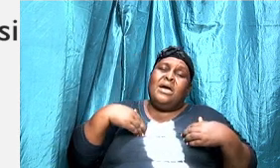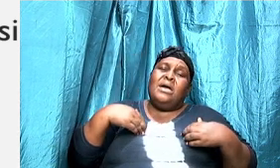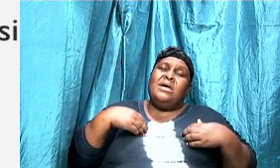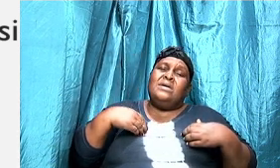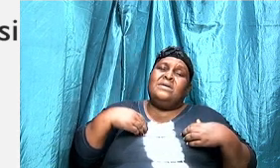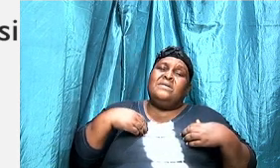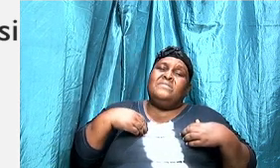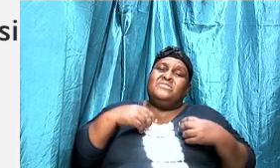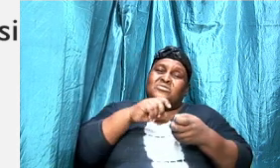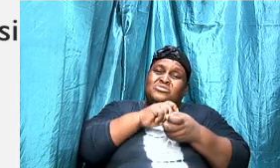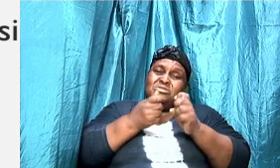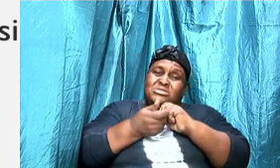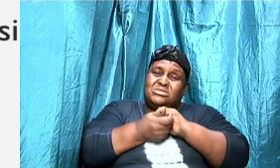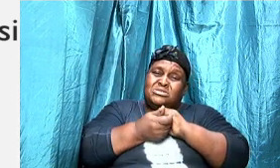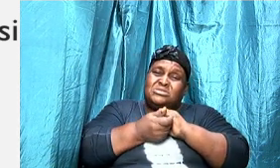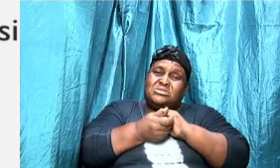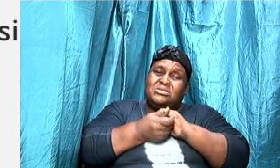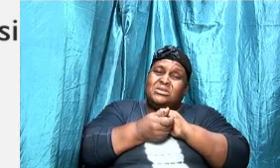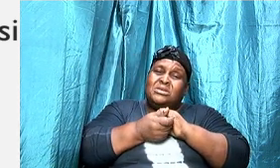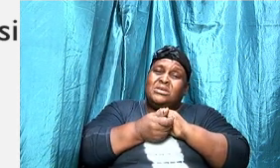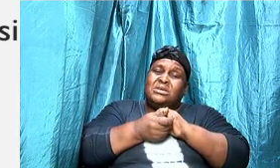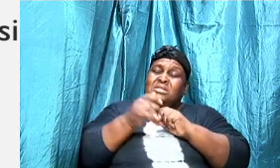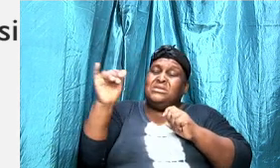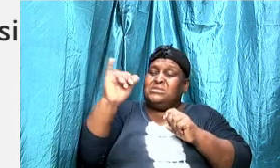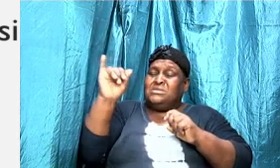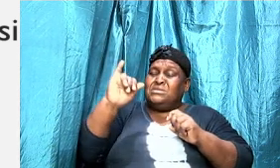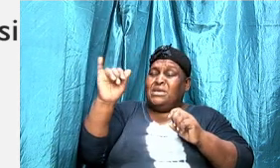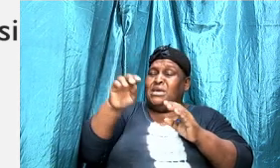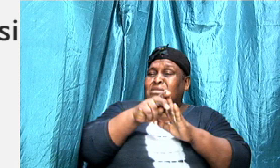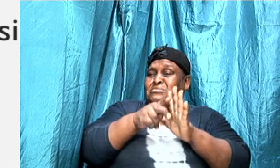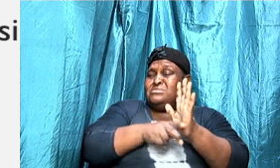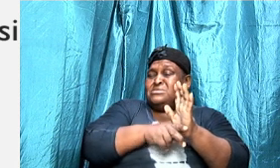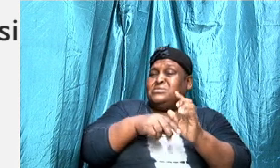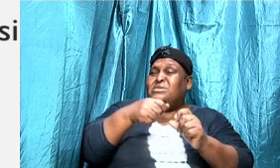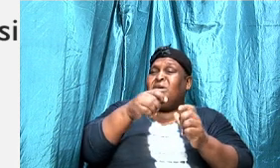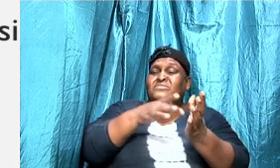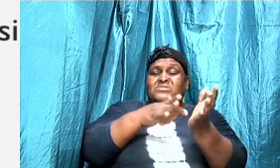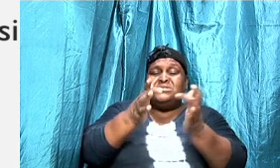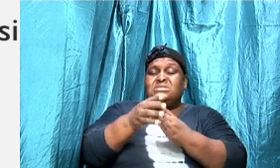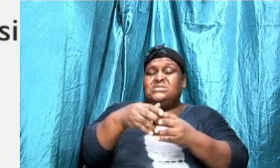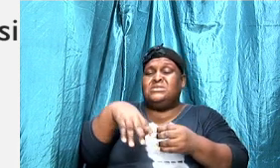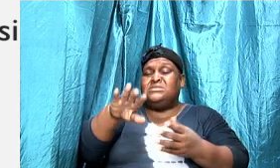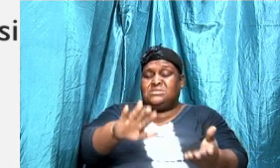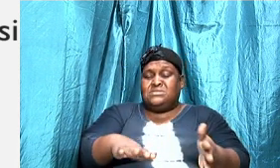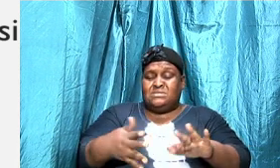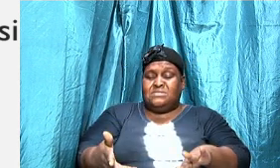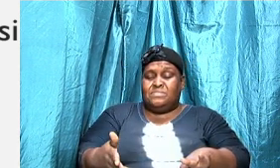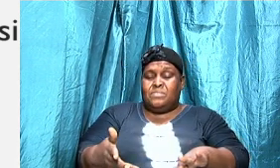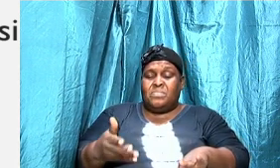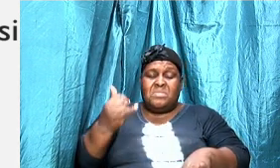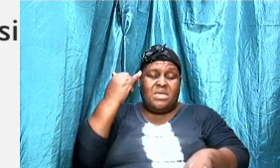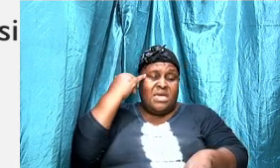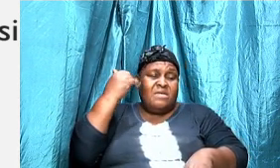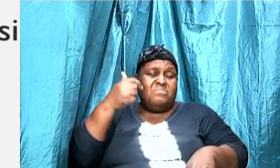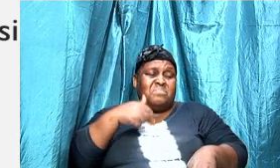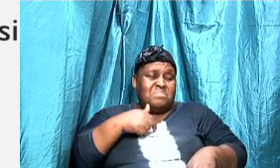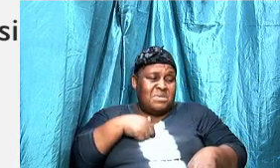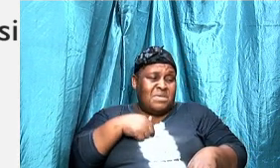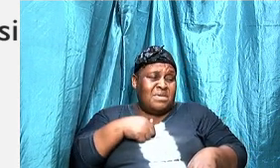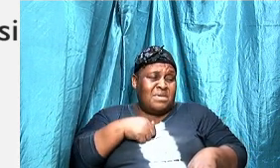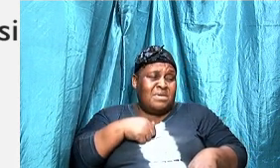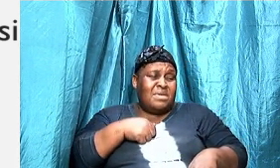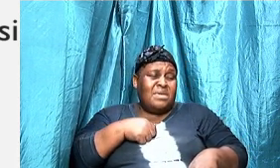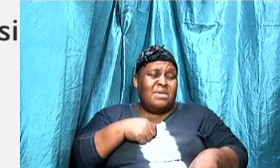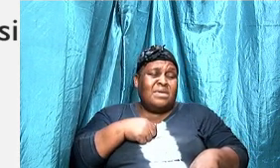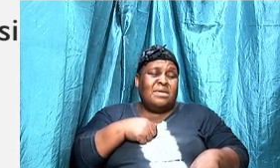death. I have to be in the likeness of his death. And so if I am made in the likeness of his death, if I can imitate his